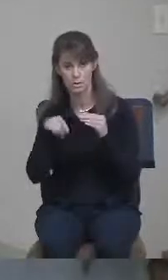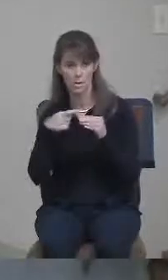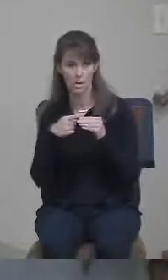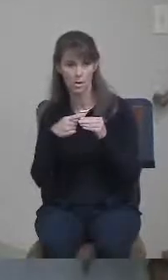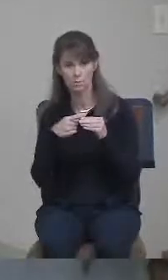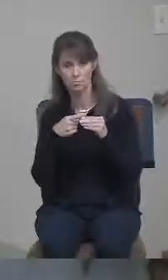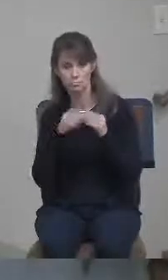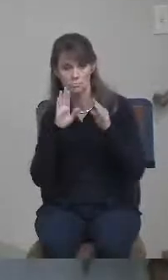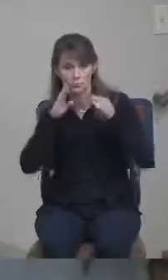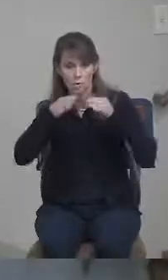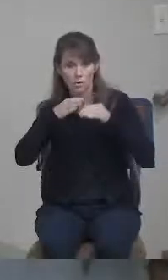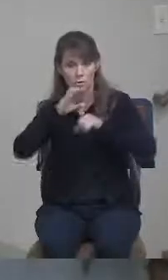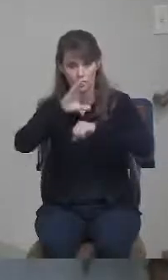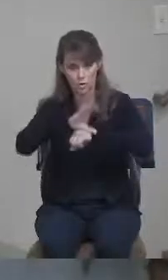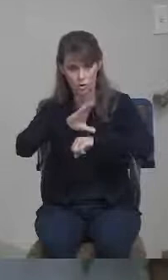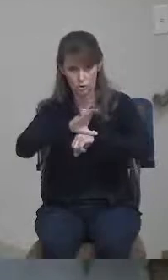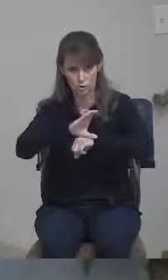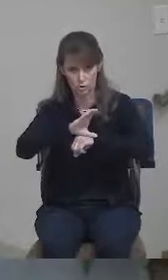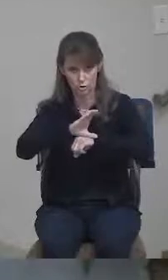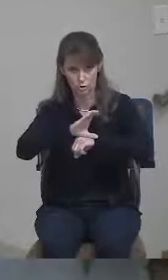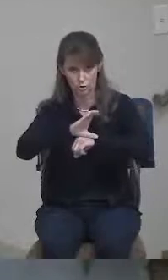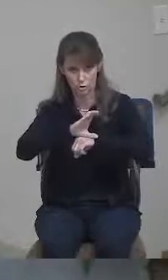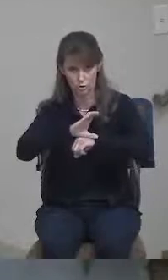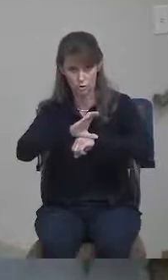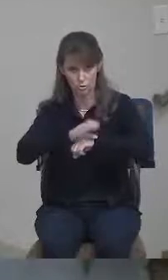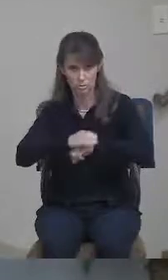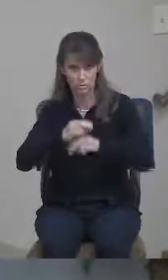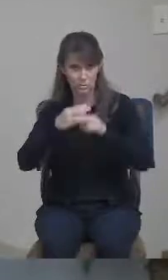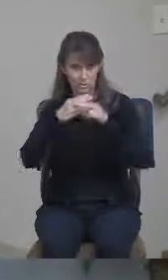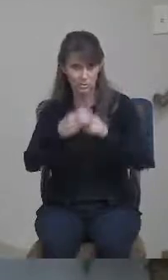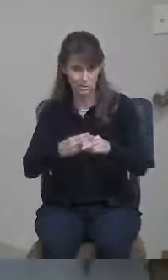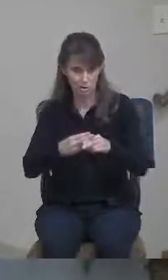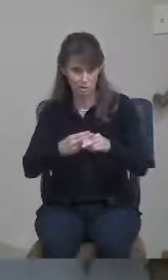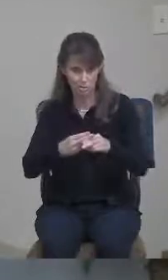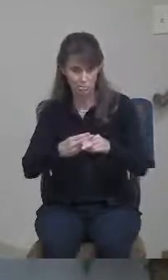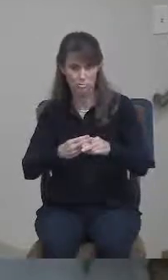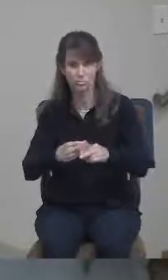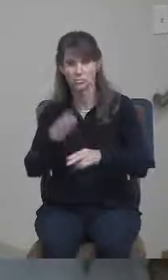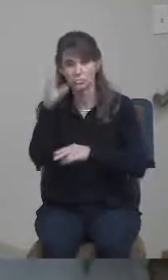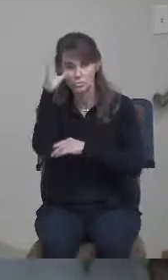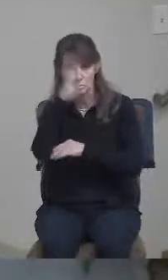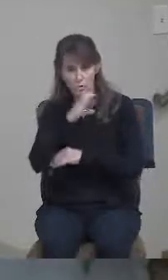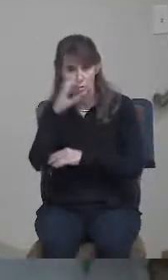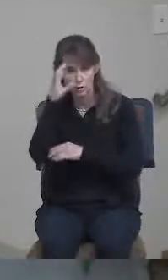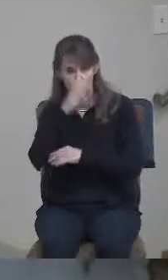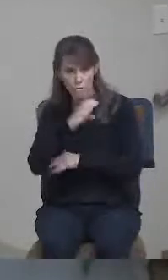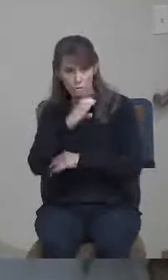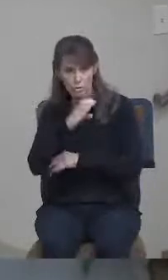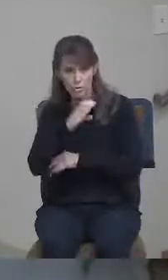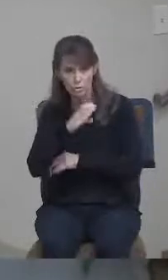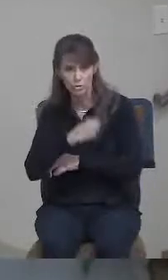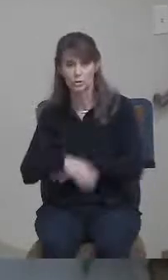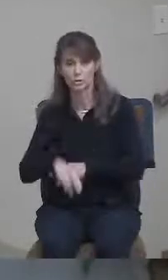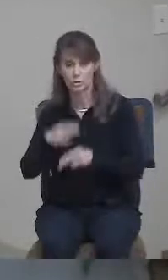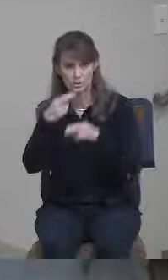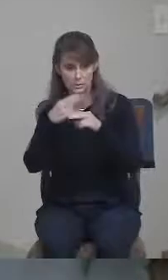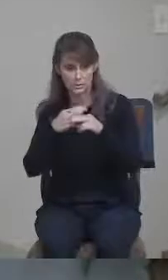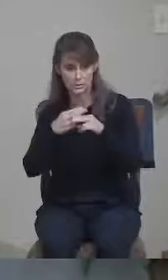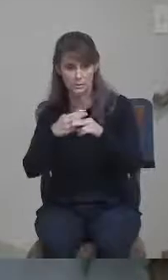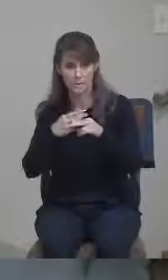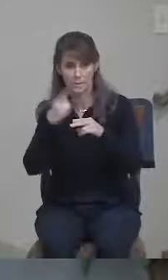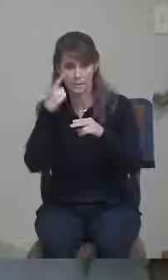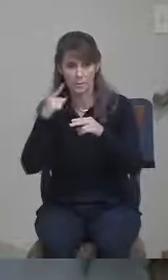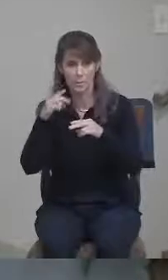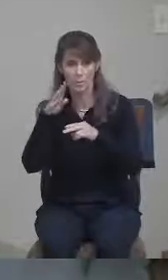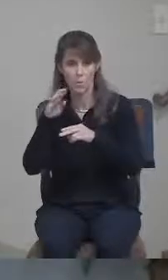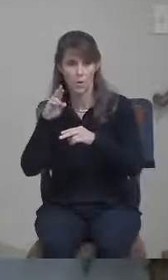frame, which was called the name of the study was Search for the Ancient Order. And he